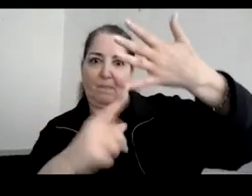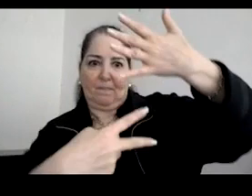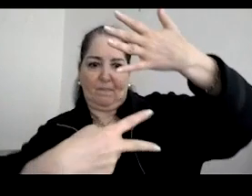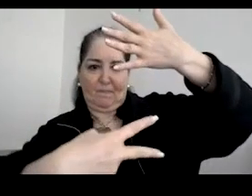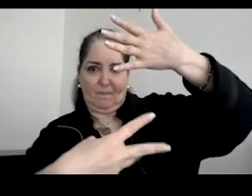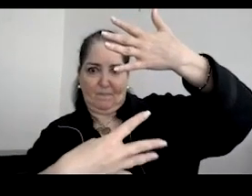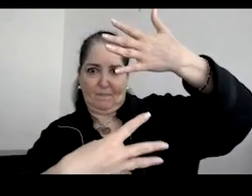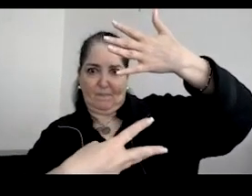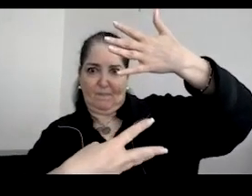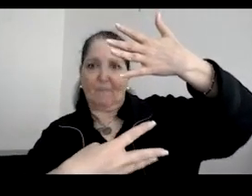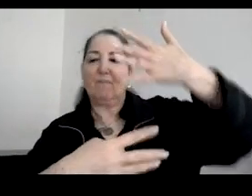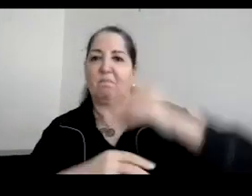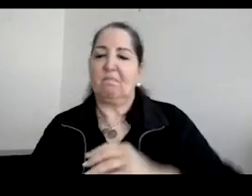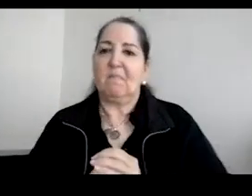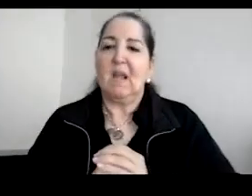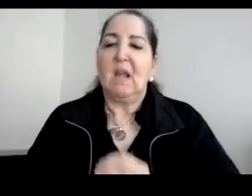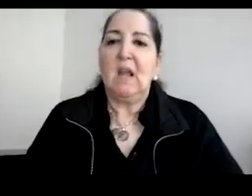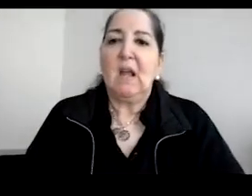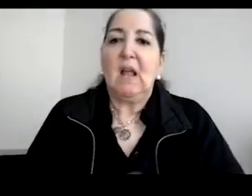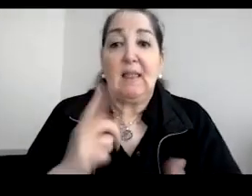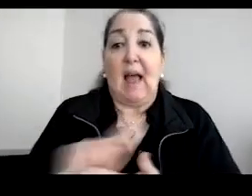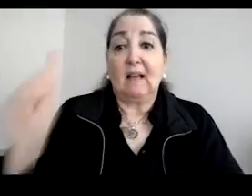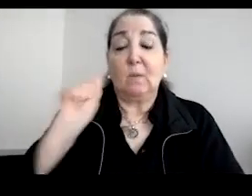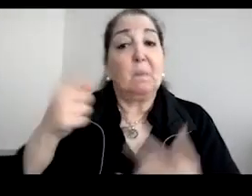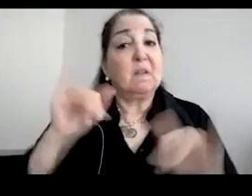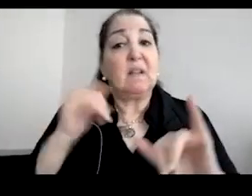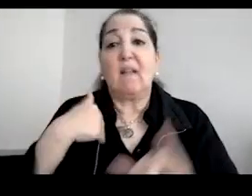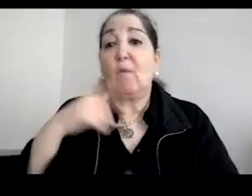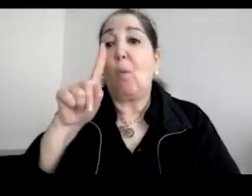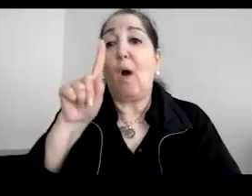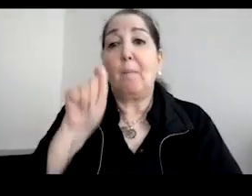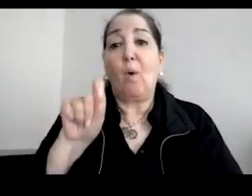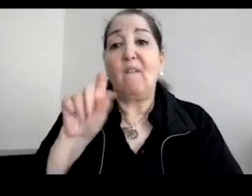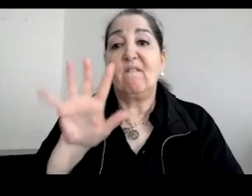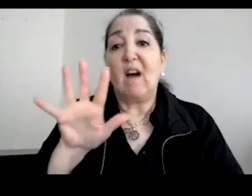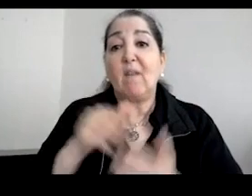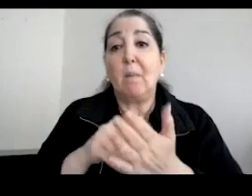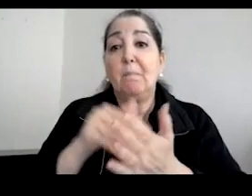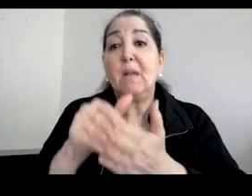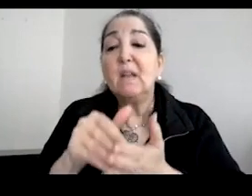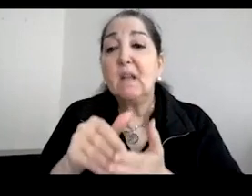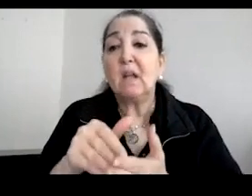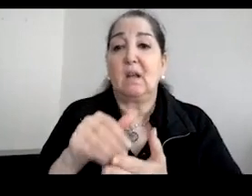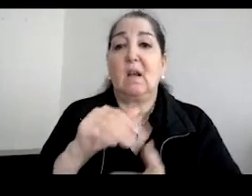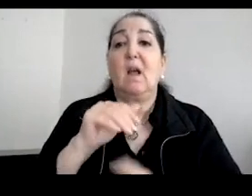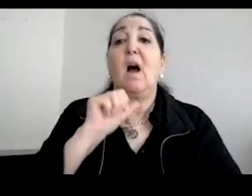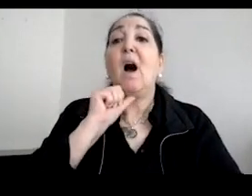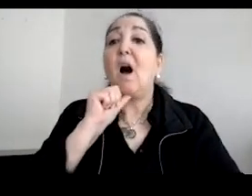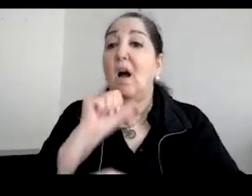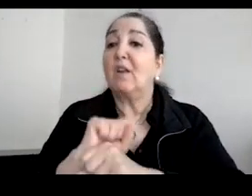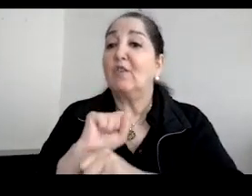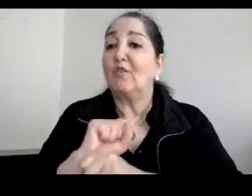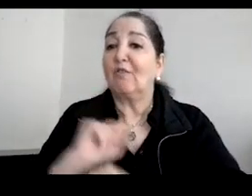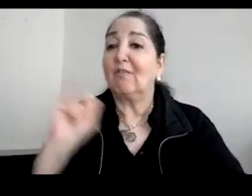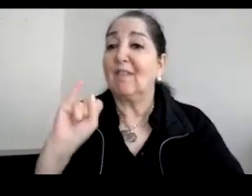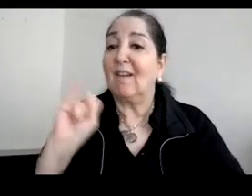for last week were announced, and we still had 1.5 million uninsurance claims being filed. Just to give some context